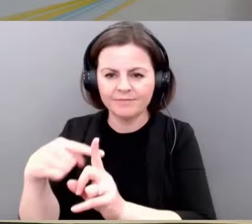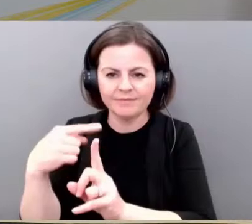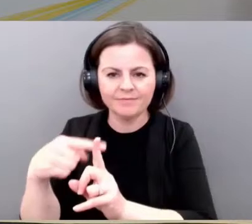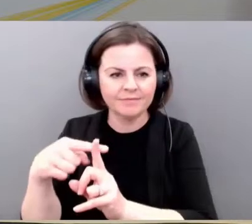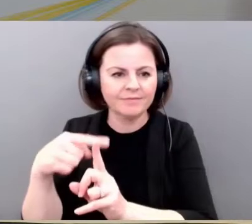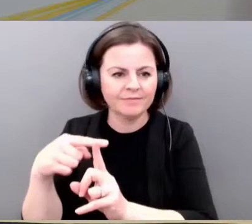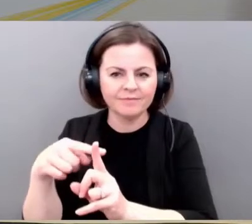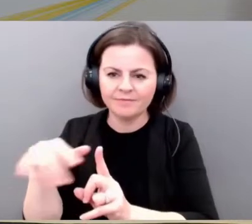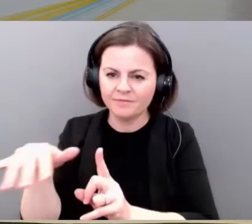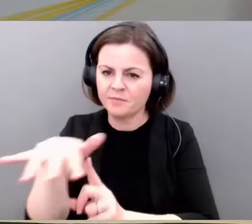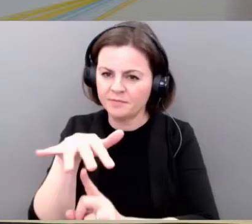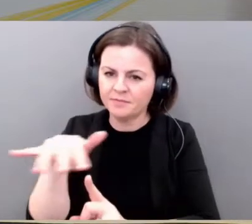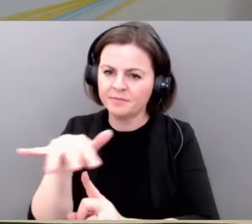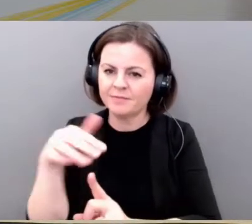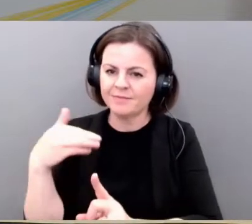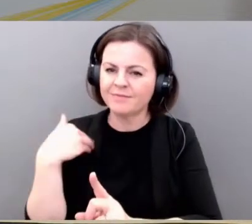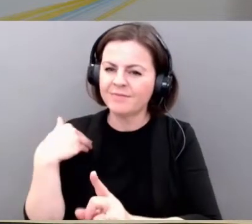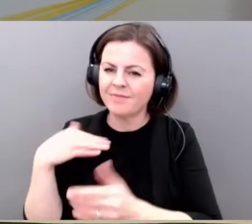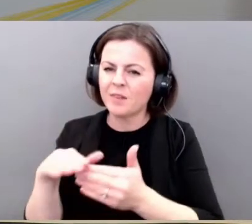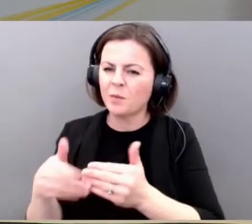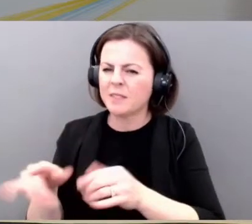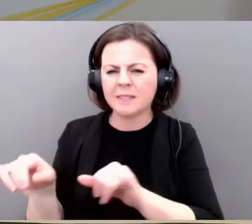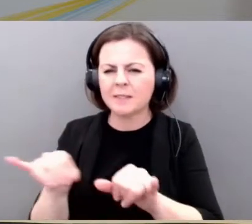that we had on the weekend.